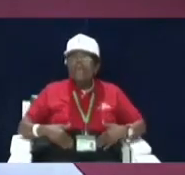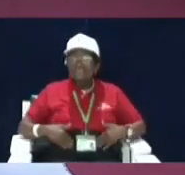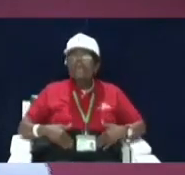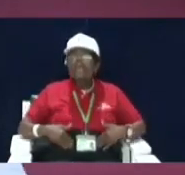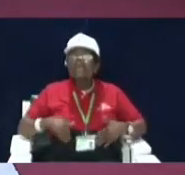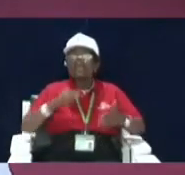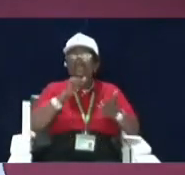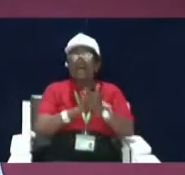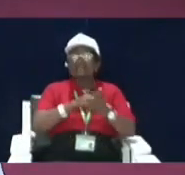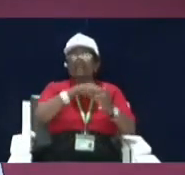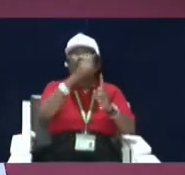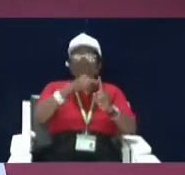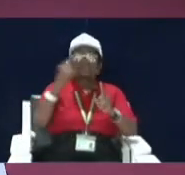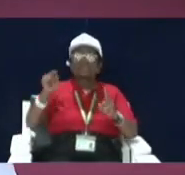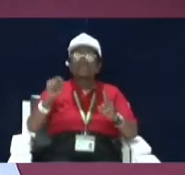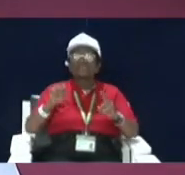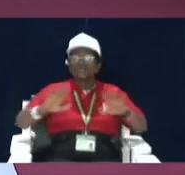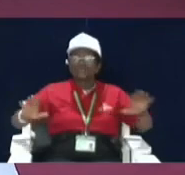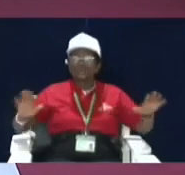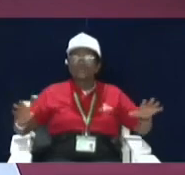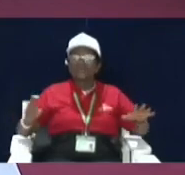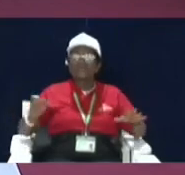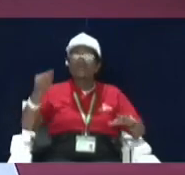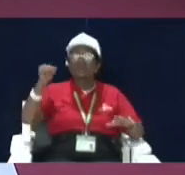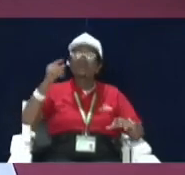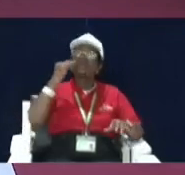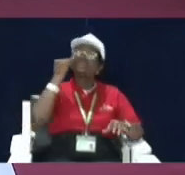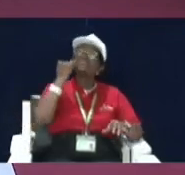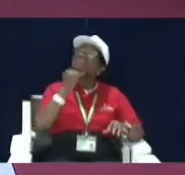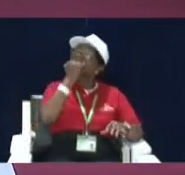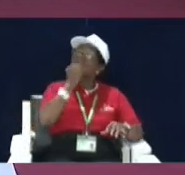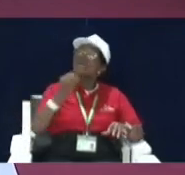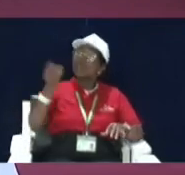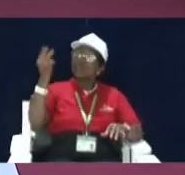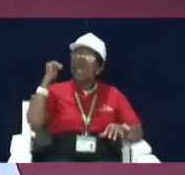And when the children of Israel were on their way to the promised land,